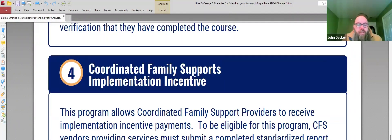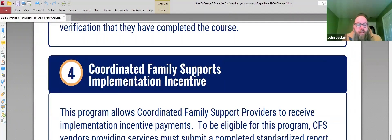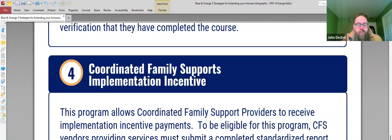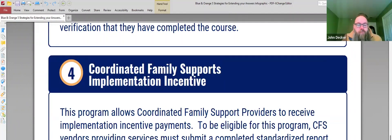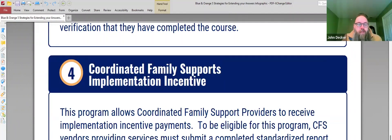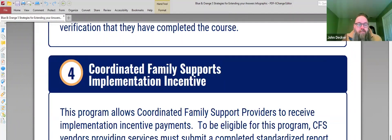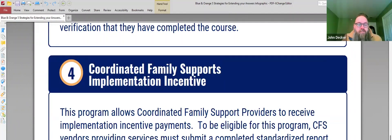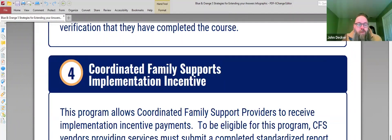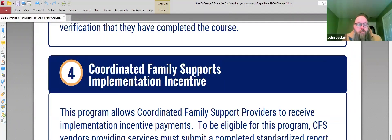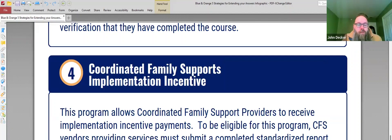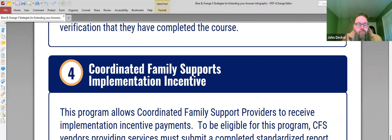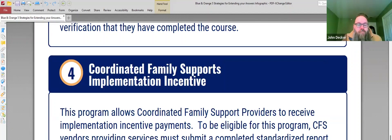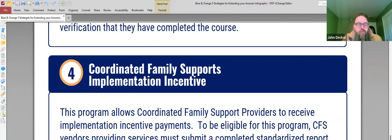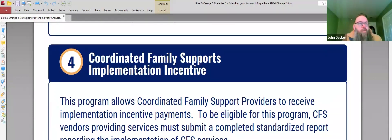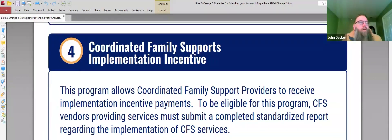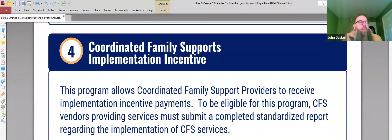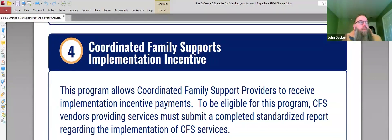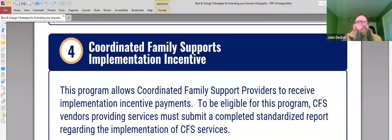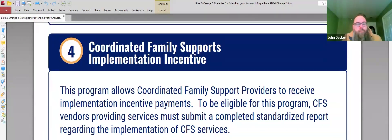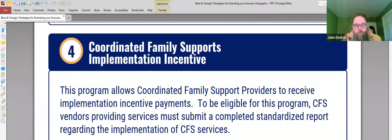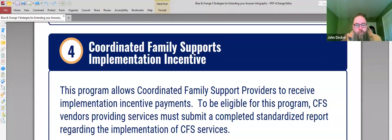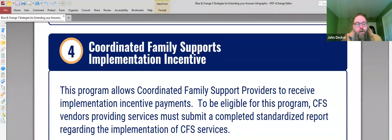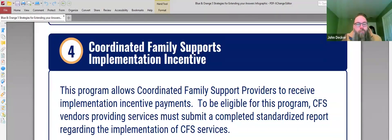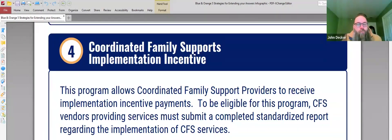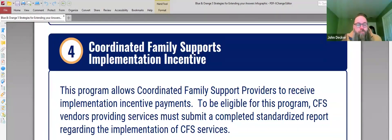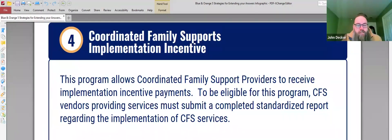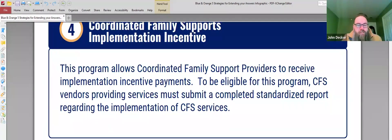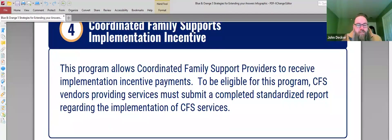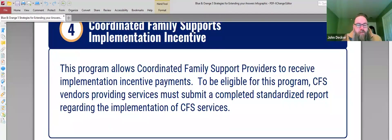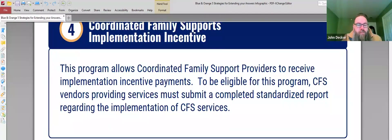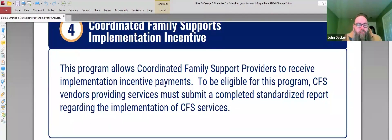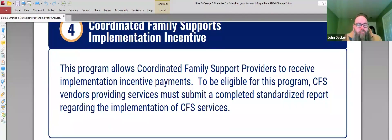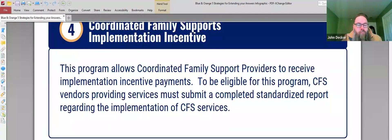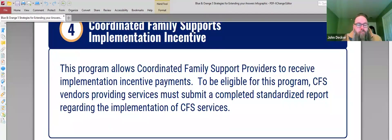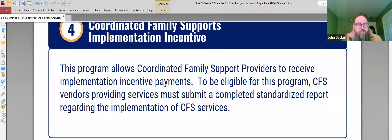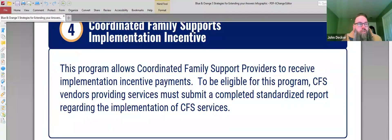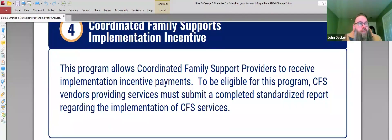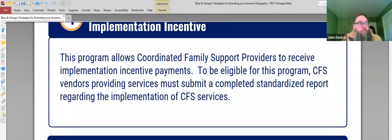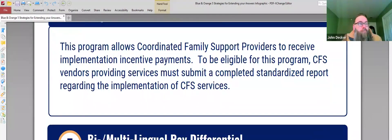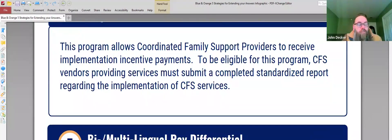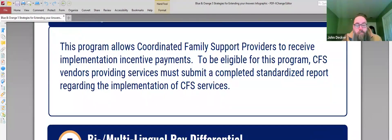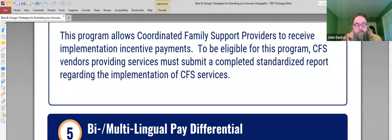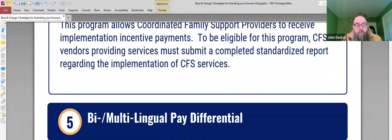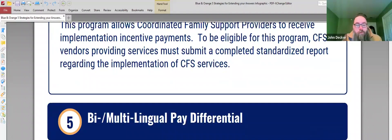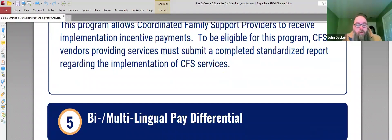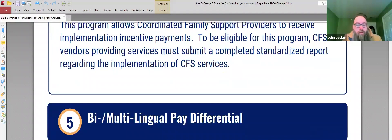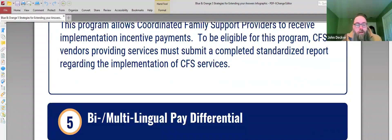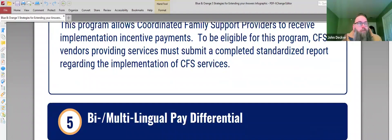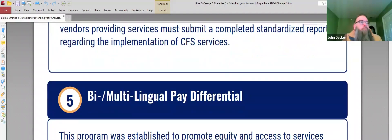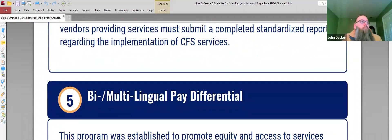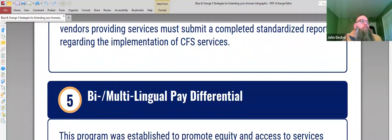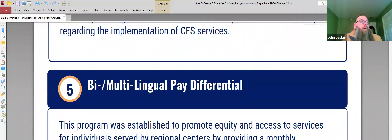how the service can be utilized as well. So I think we'll have further discussions about that. We'll turn that into maybe a topic